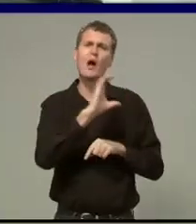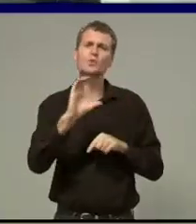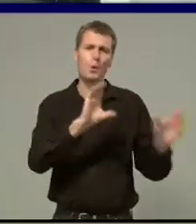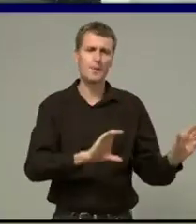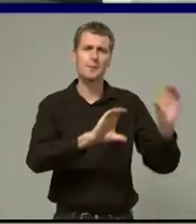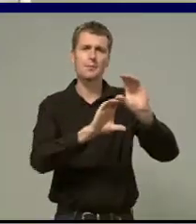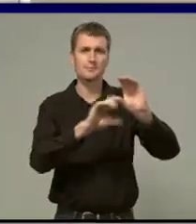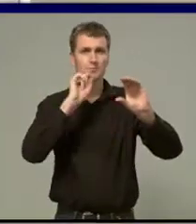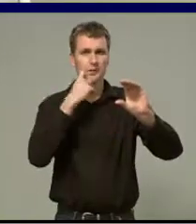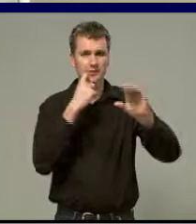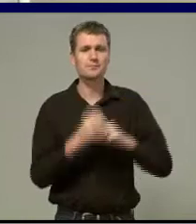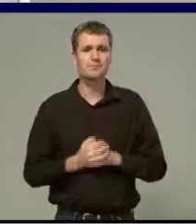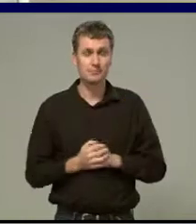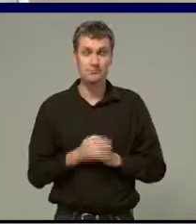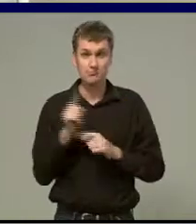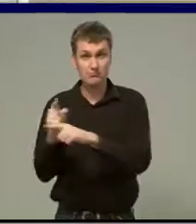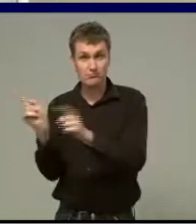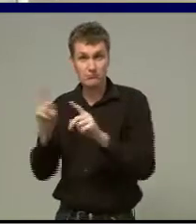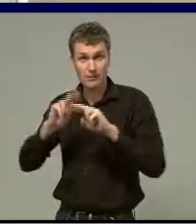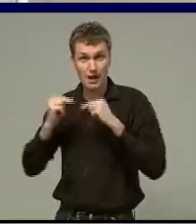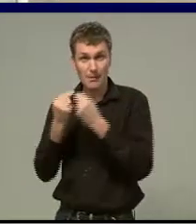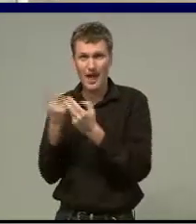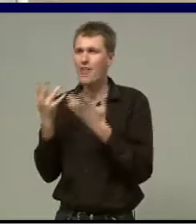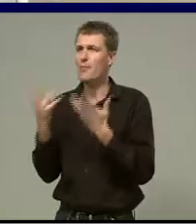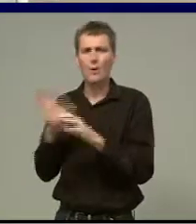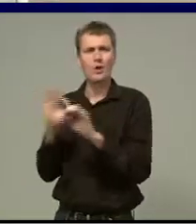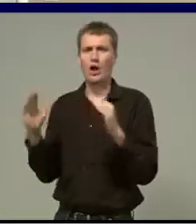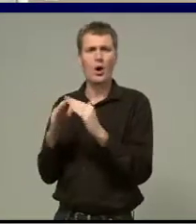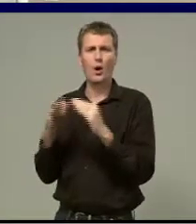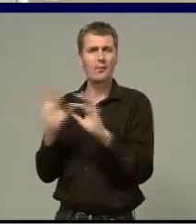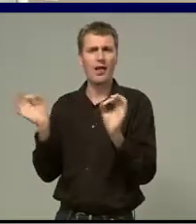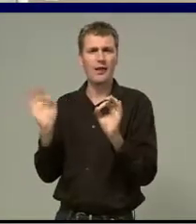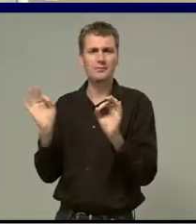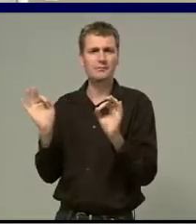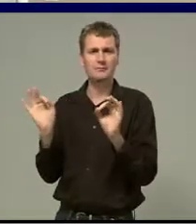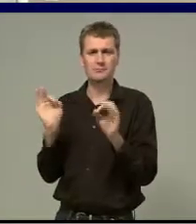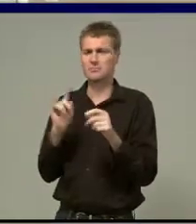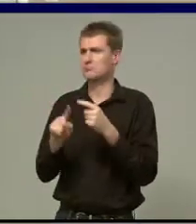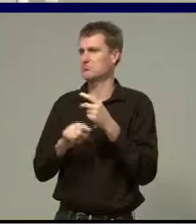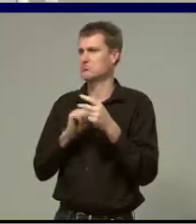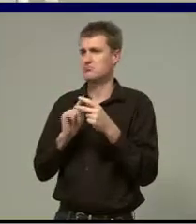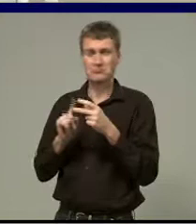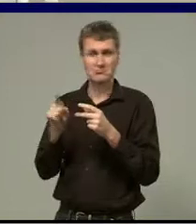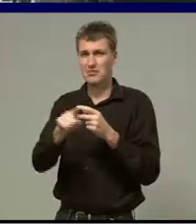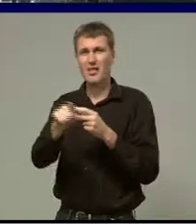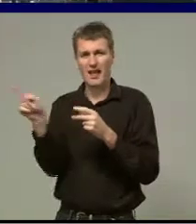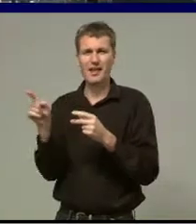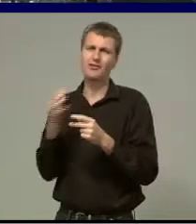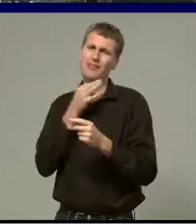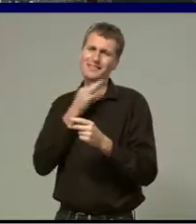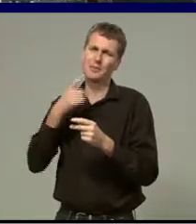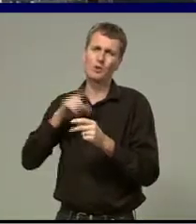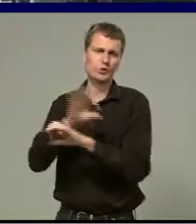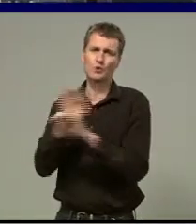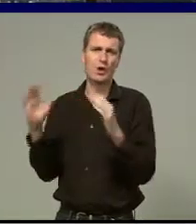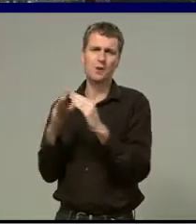the tab. These are families who are currently homeless and placing themselves at risk because of that. Since the